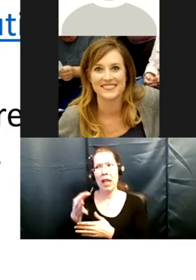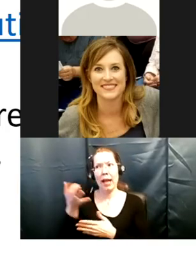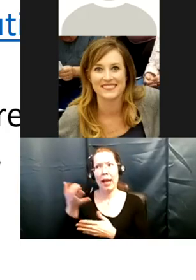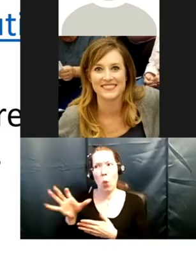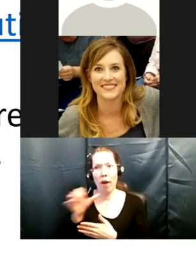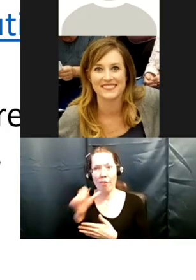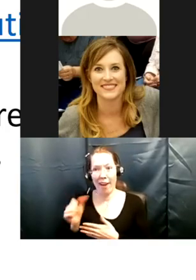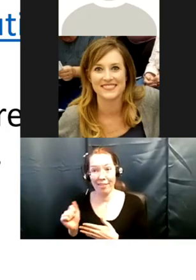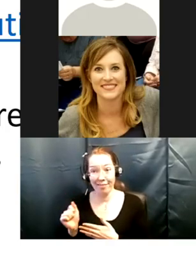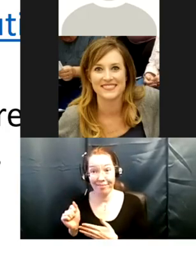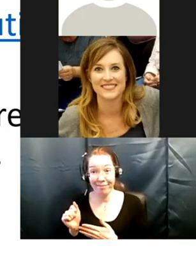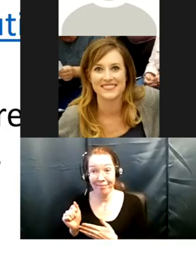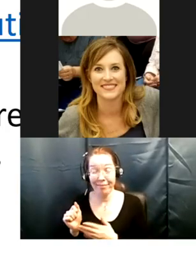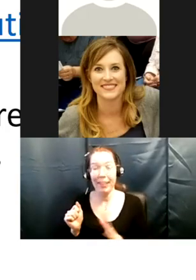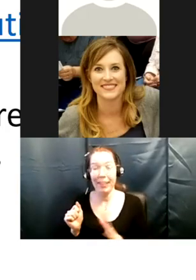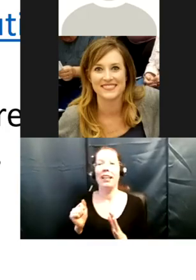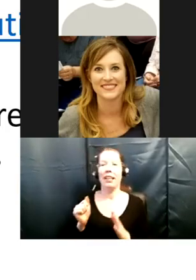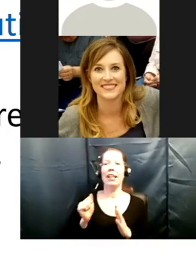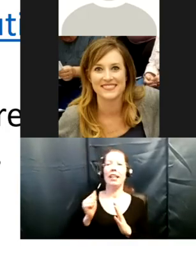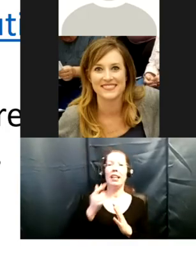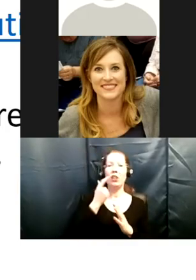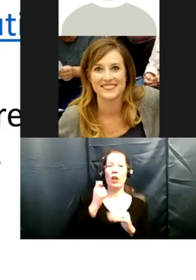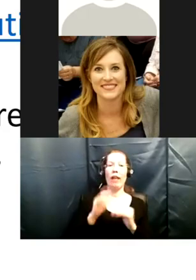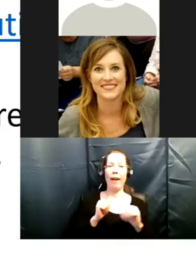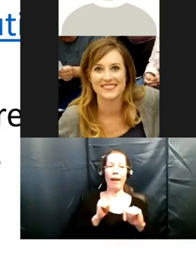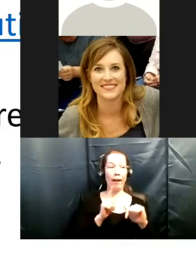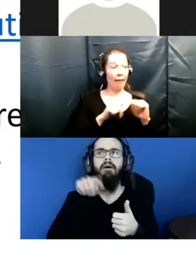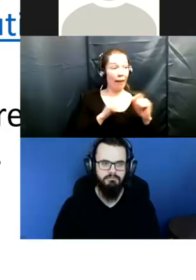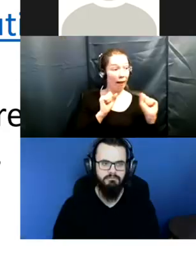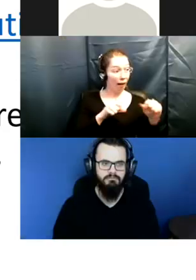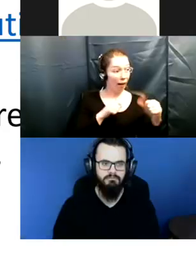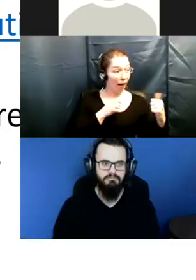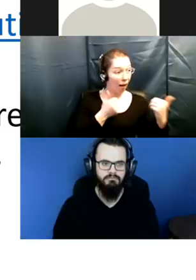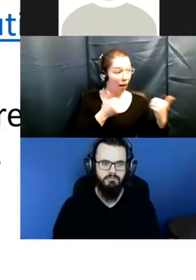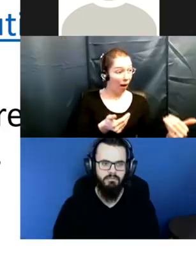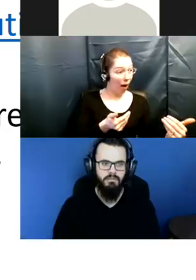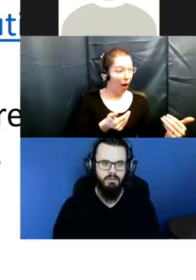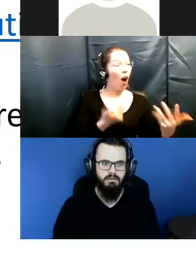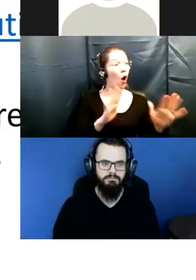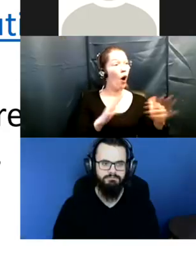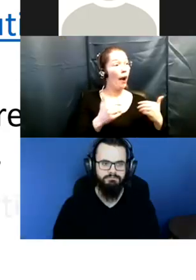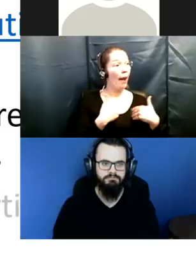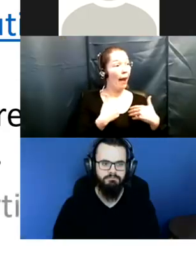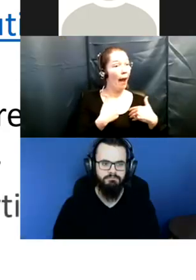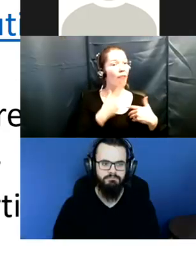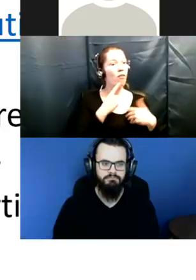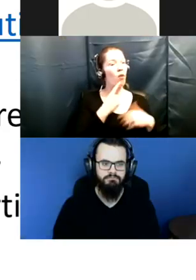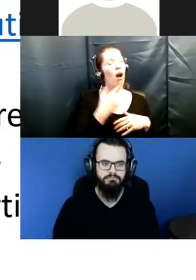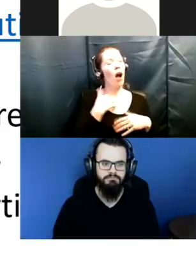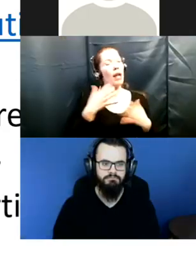reasons why it can't be rather than reasons why it could be.